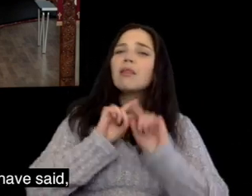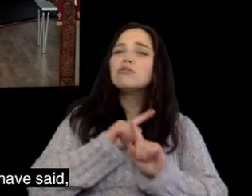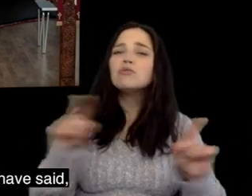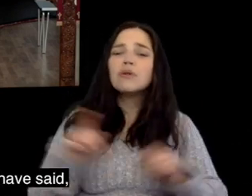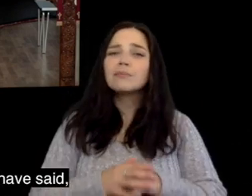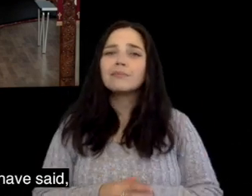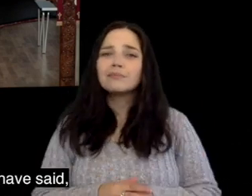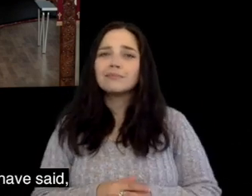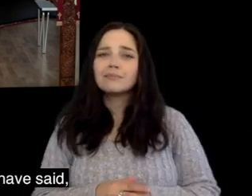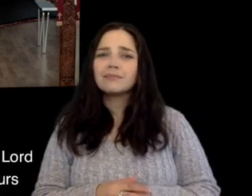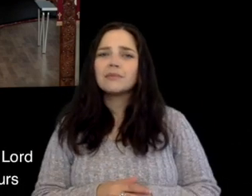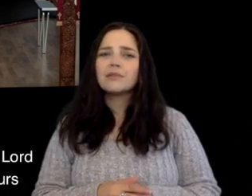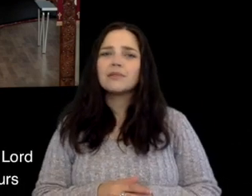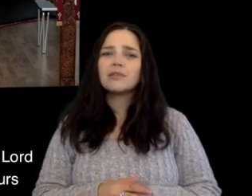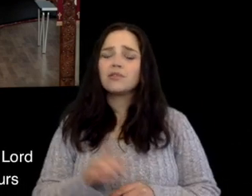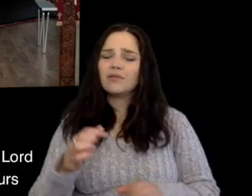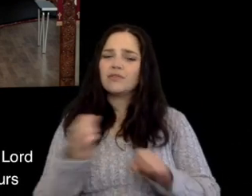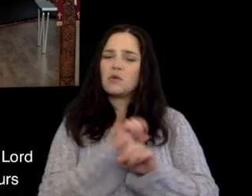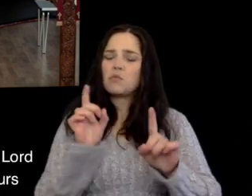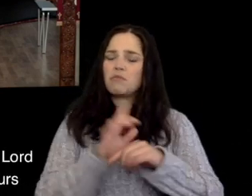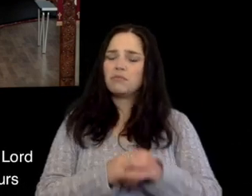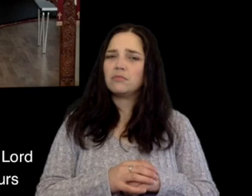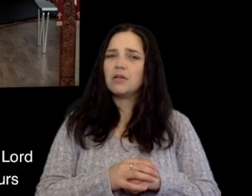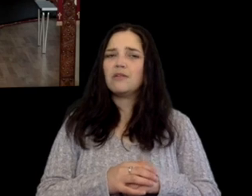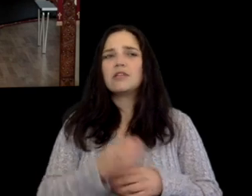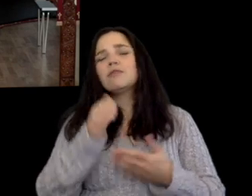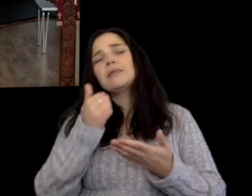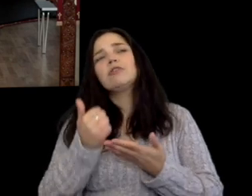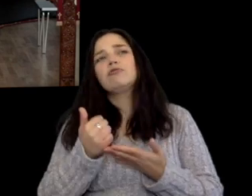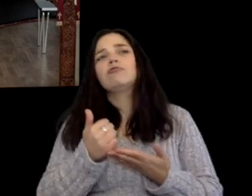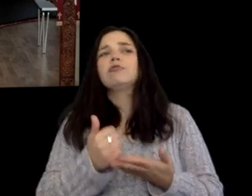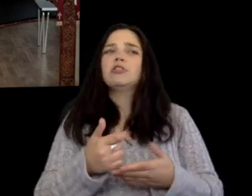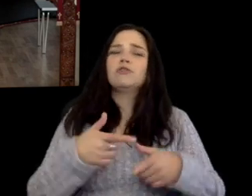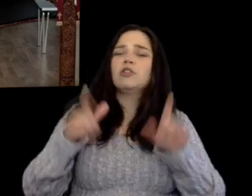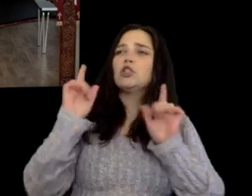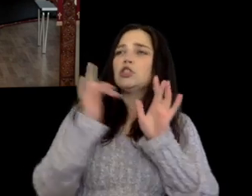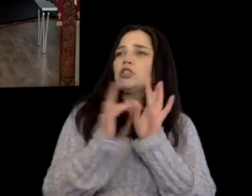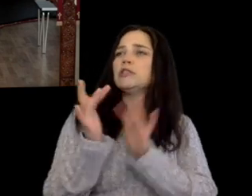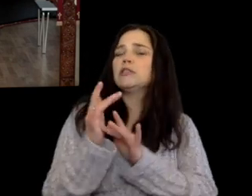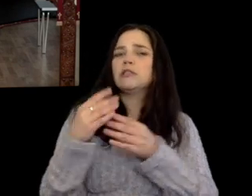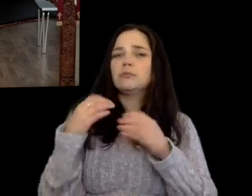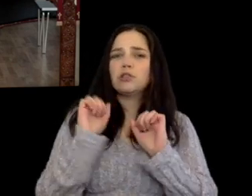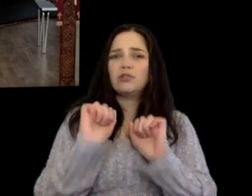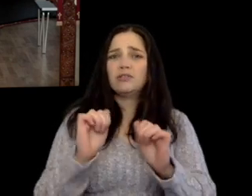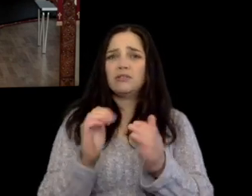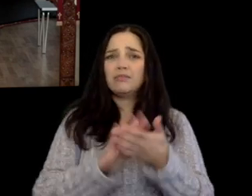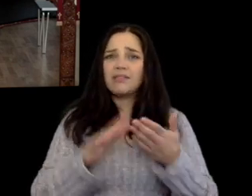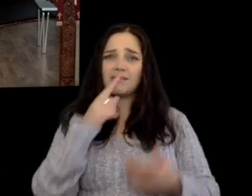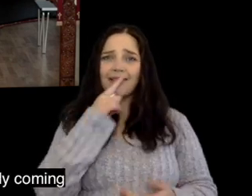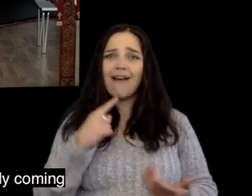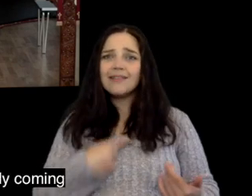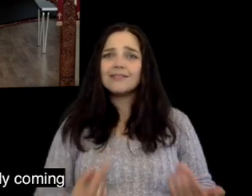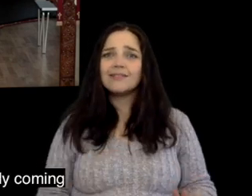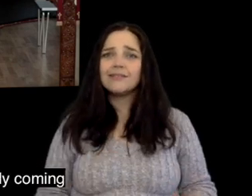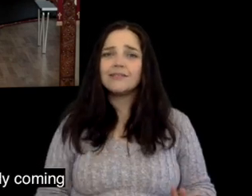you up. So what I have done when I have said, may the grace of the Lord Jesus Christ be yours, is I have lied.